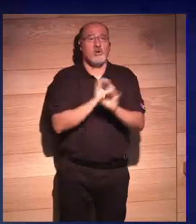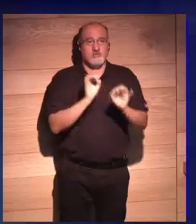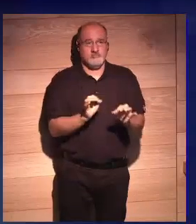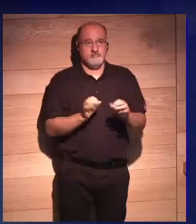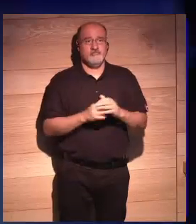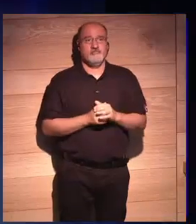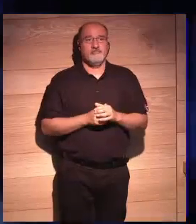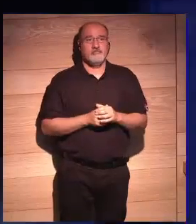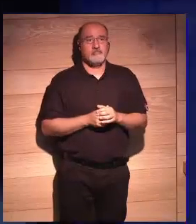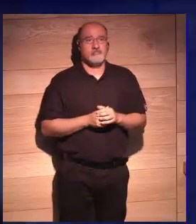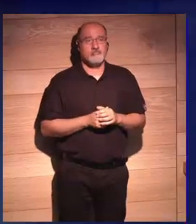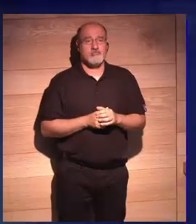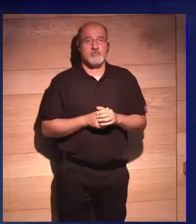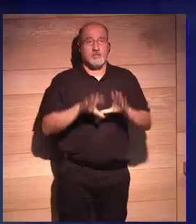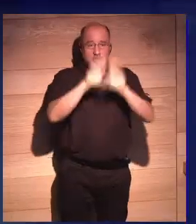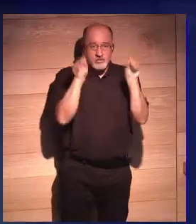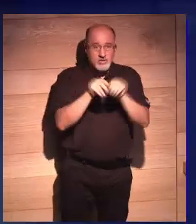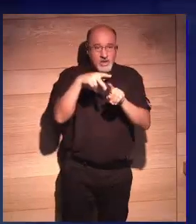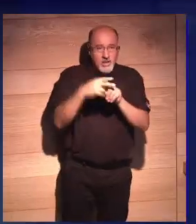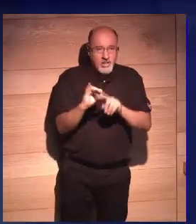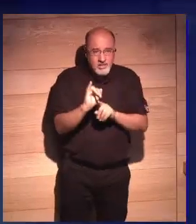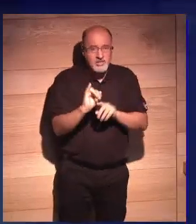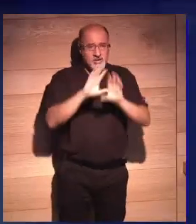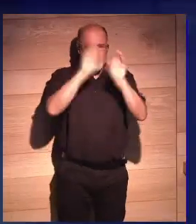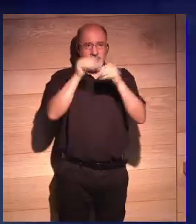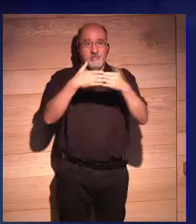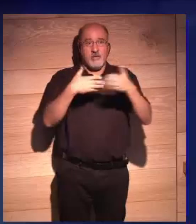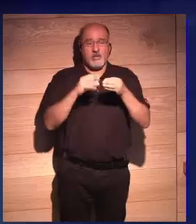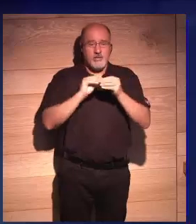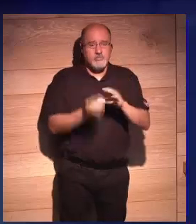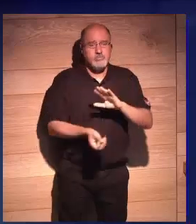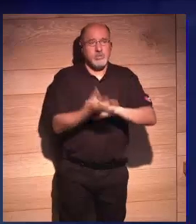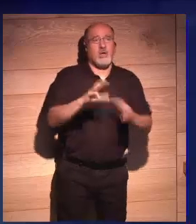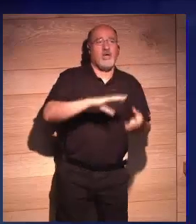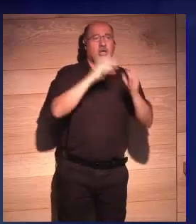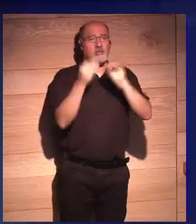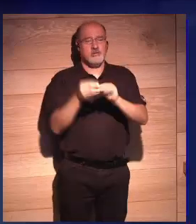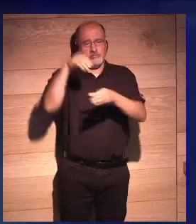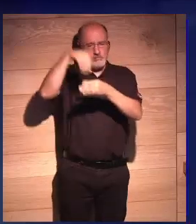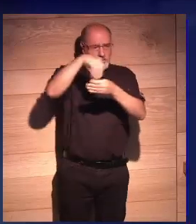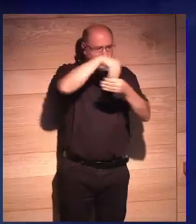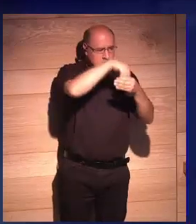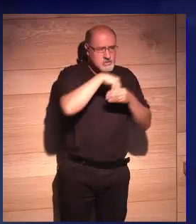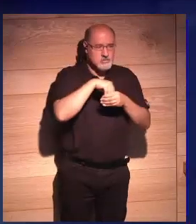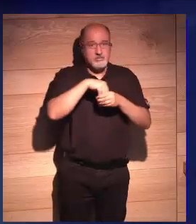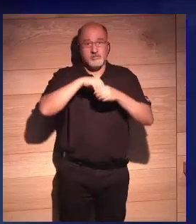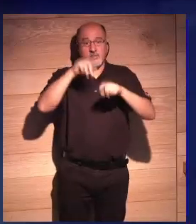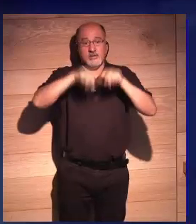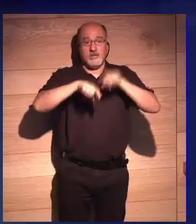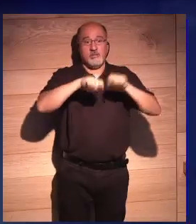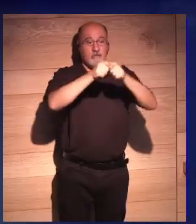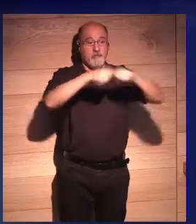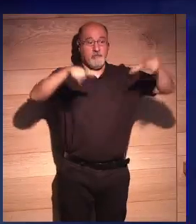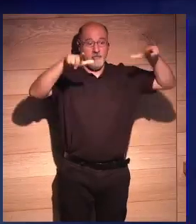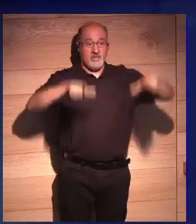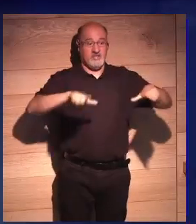on game design, and you have those tools, of course, at hand in order to be able to adapt all that content